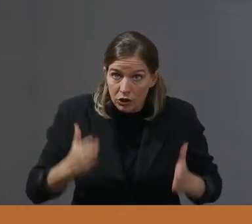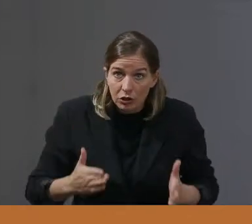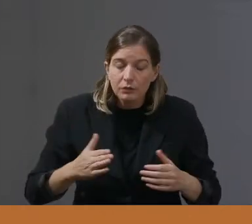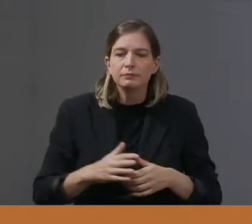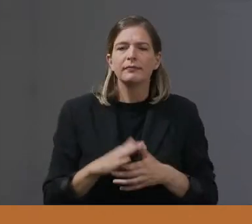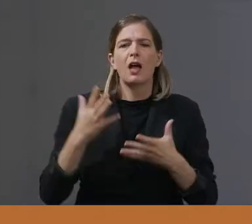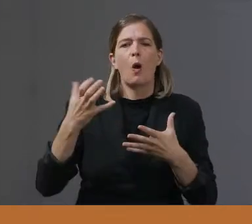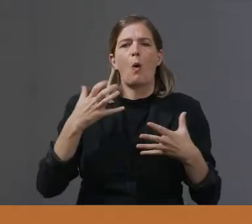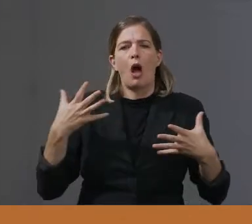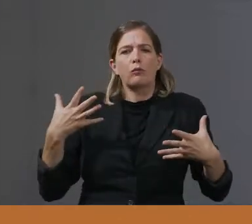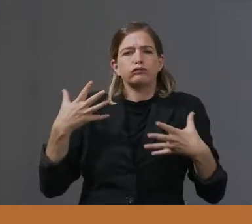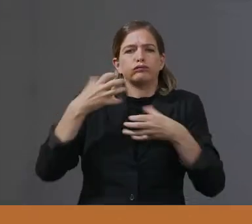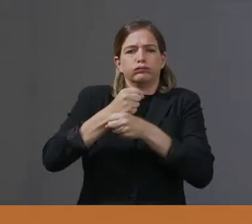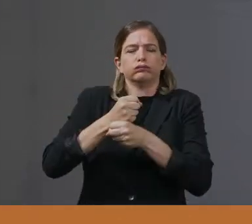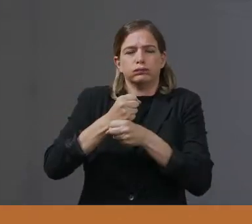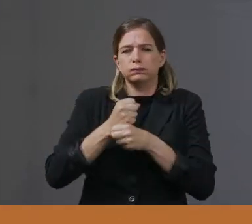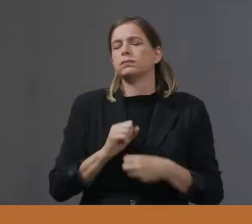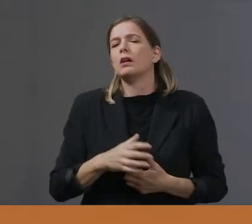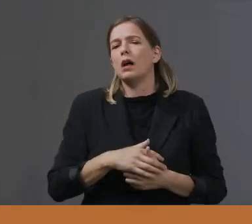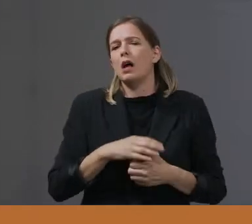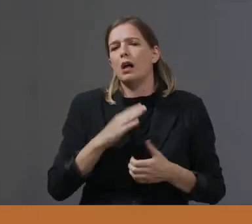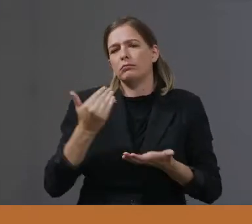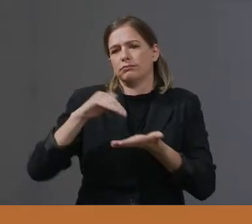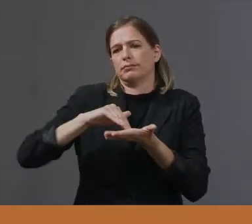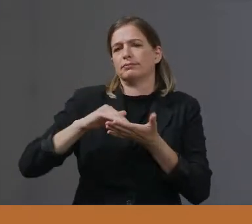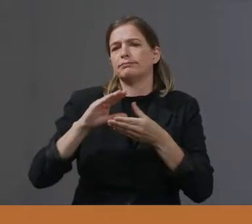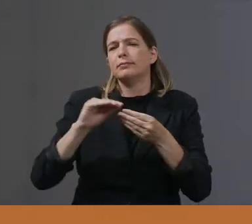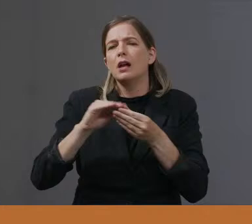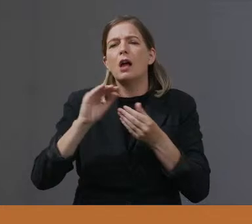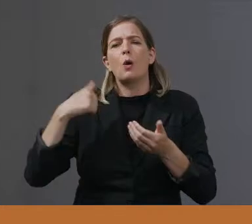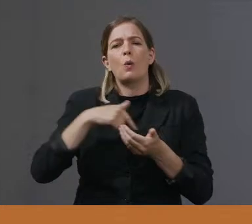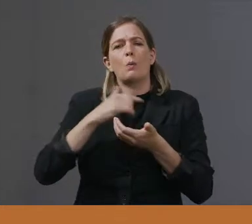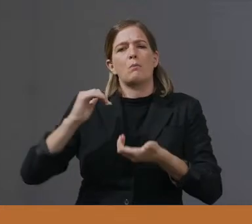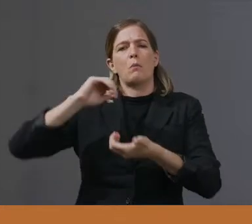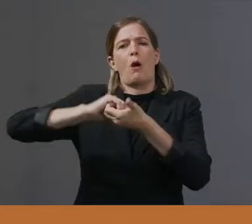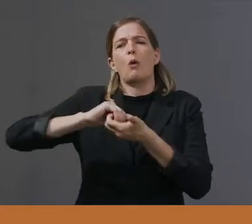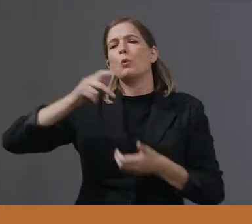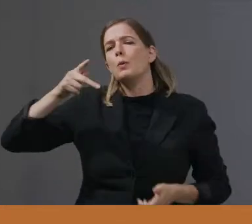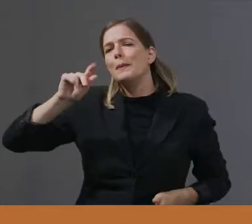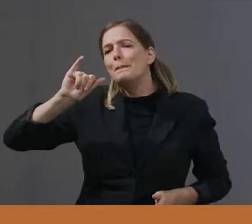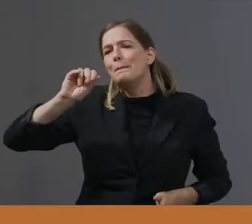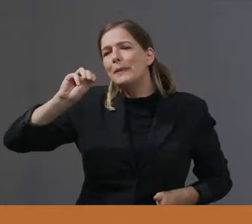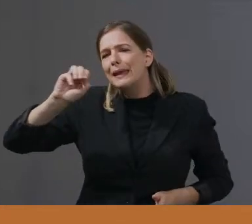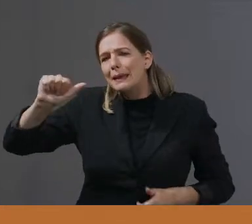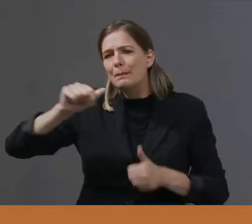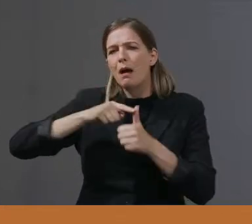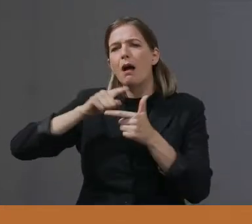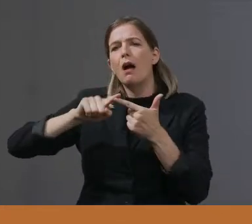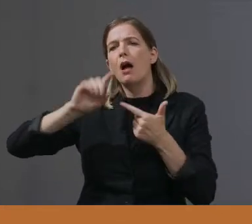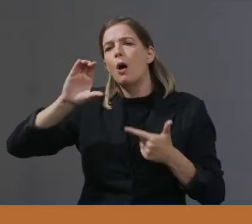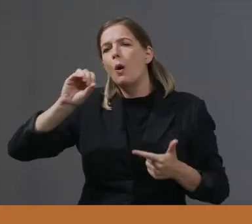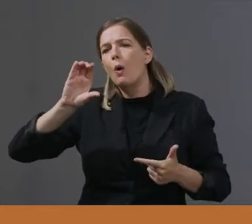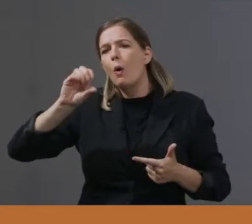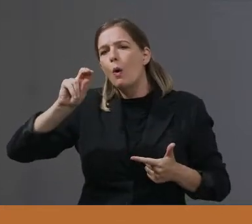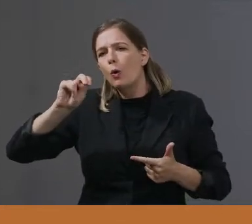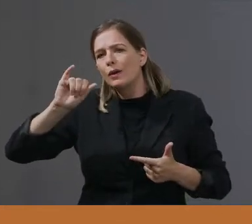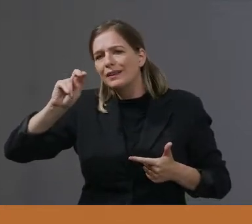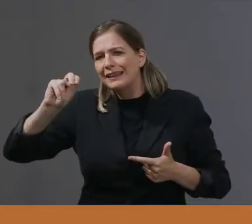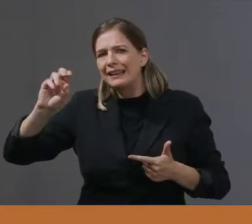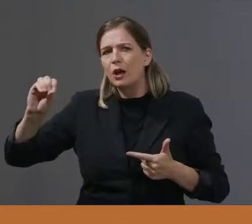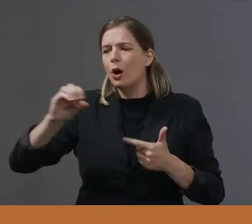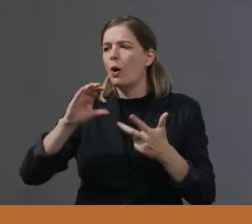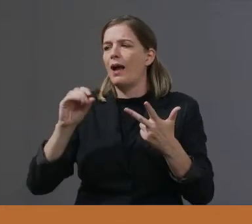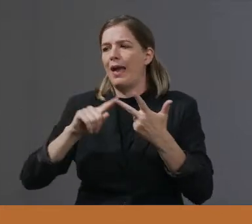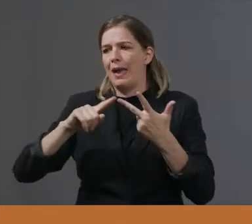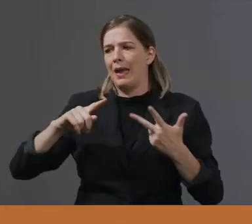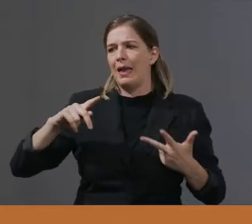have with Gila County, Pima County, and Coconino County as it pertains to my fellow emergency managers in